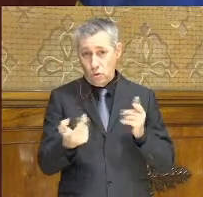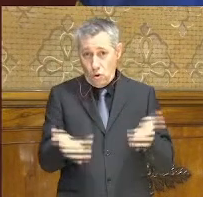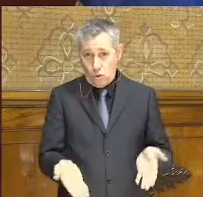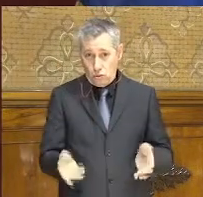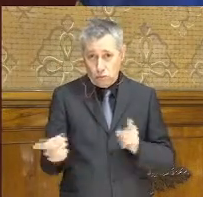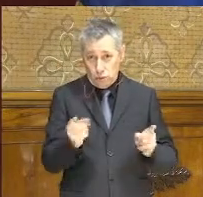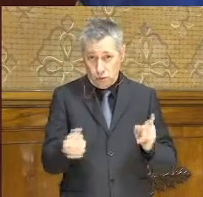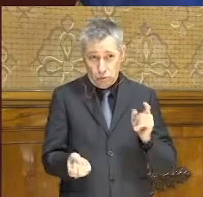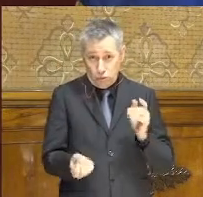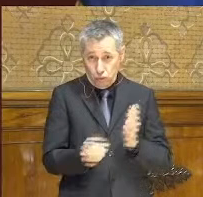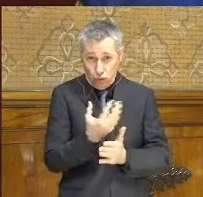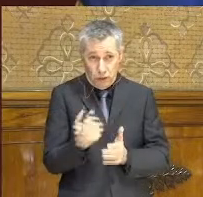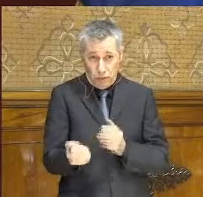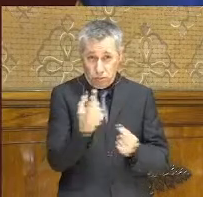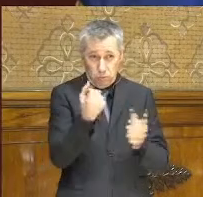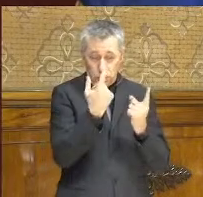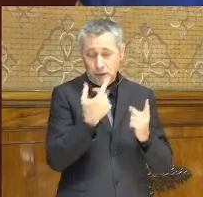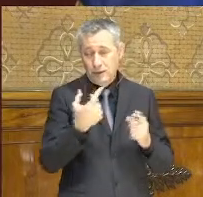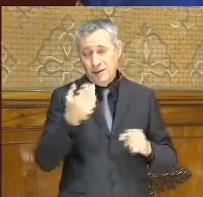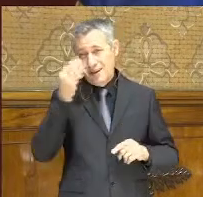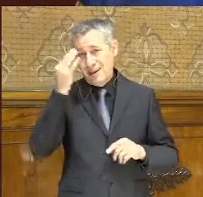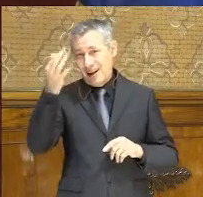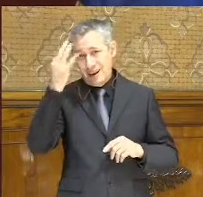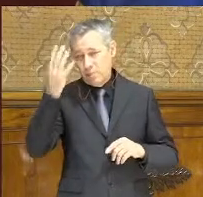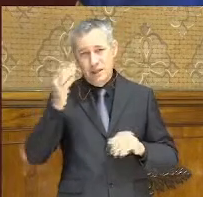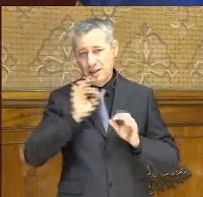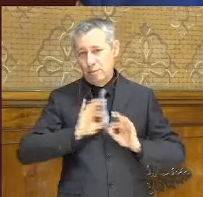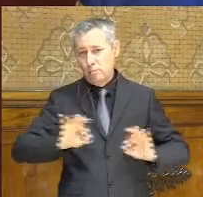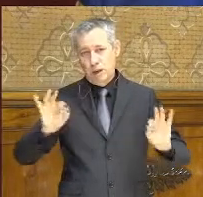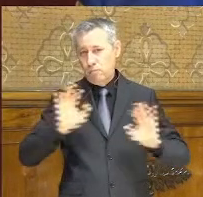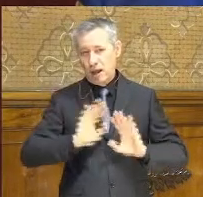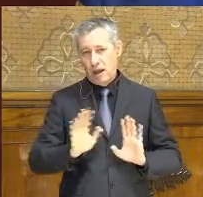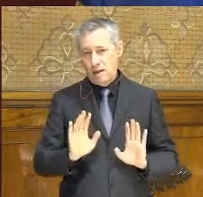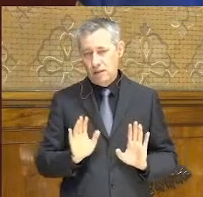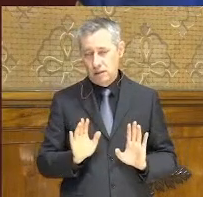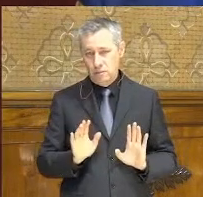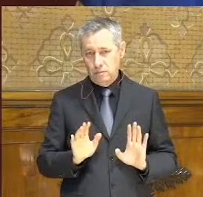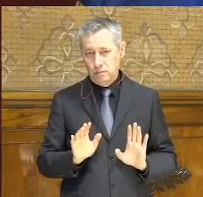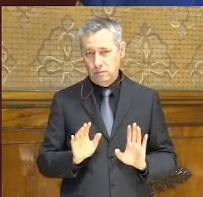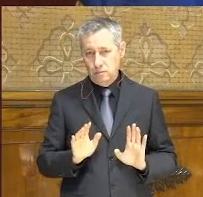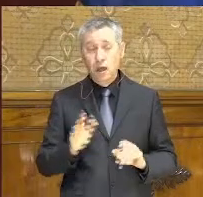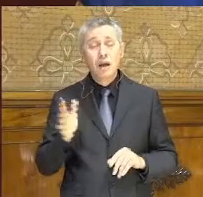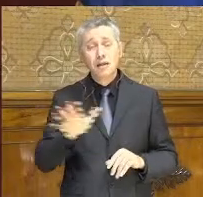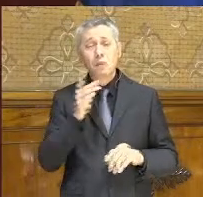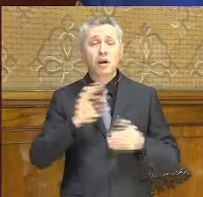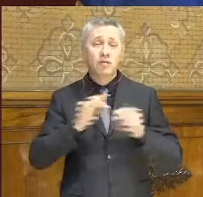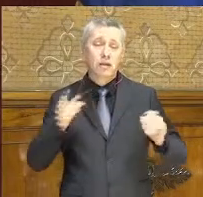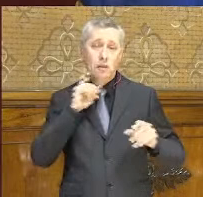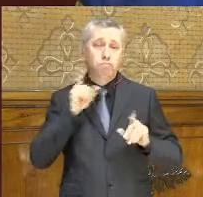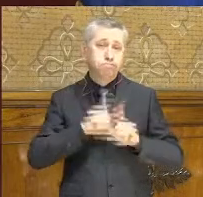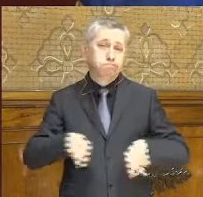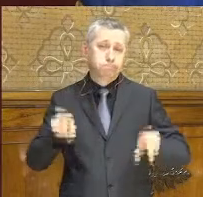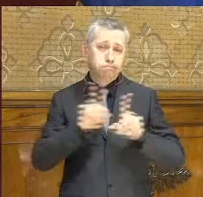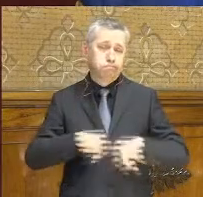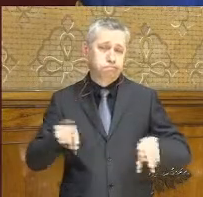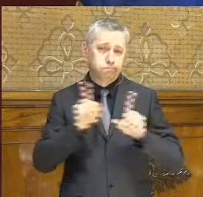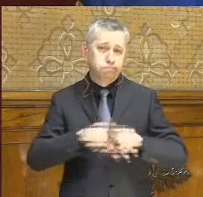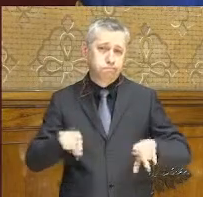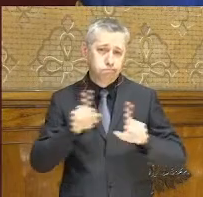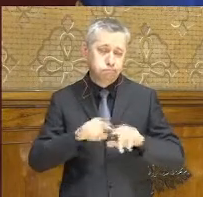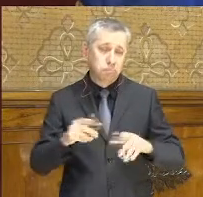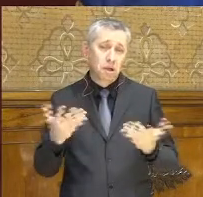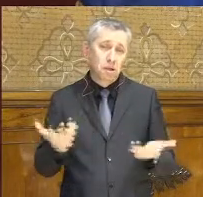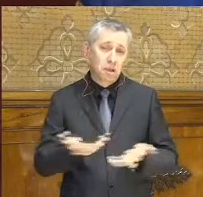This opening sentence has the feel of a cliché. It sounds like a truism that carries little truth,